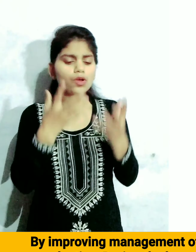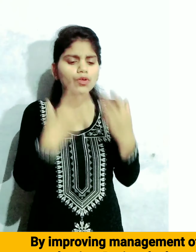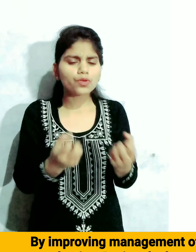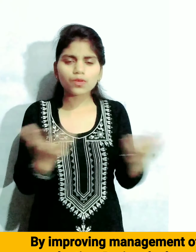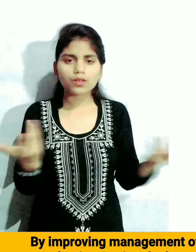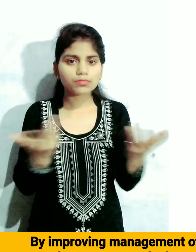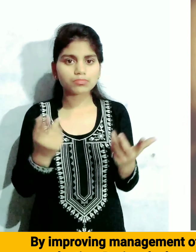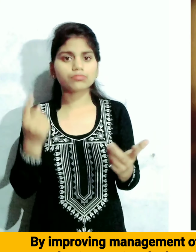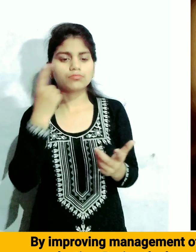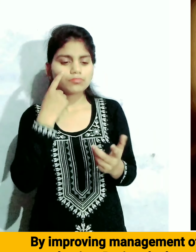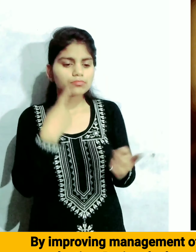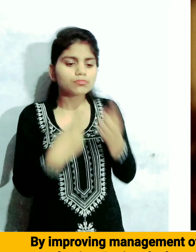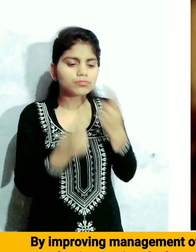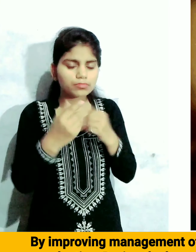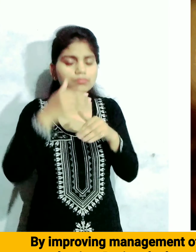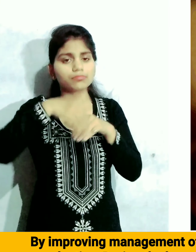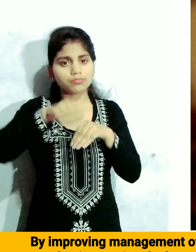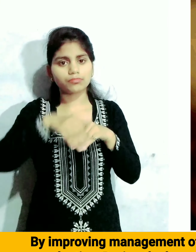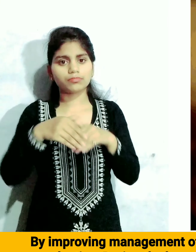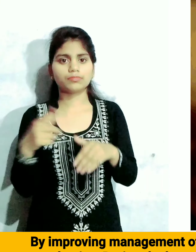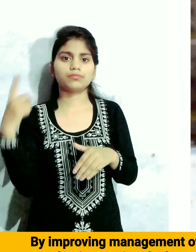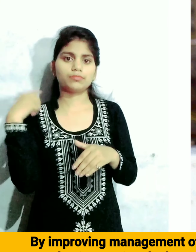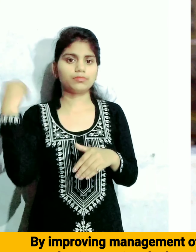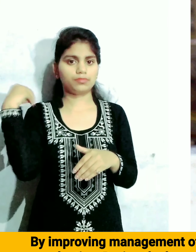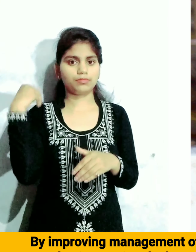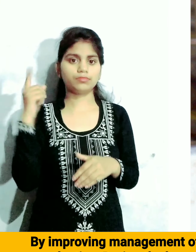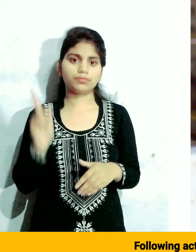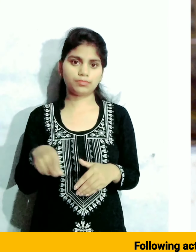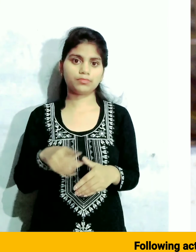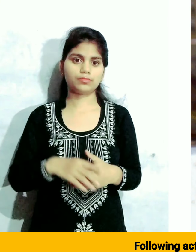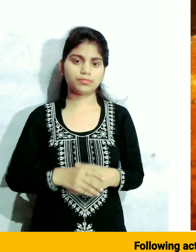the requirement of growing colony.